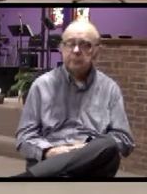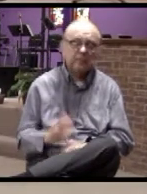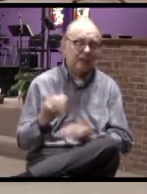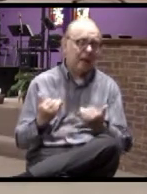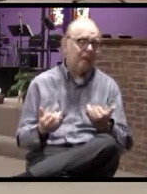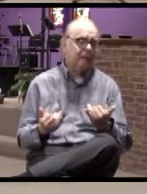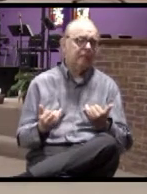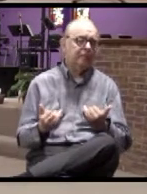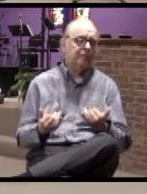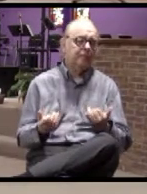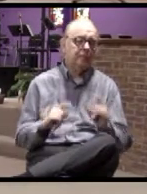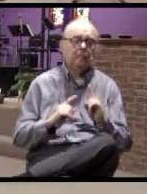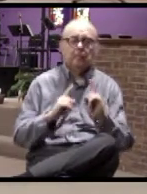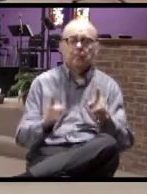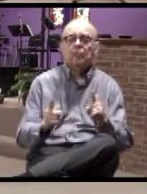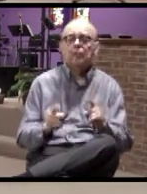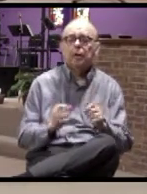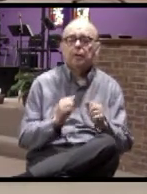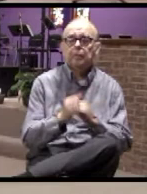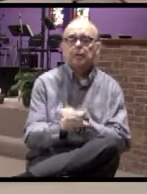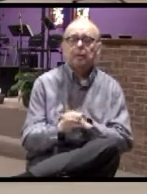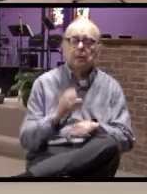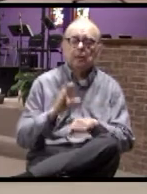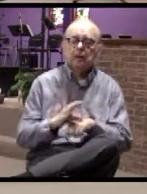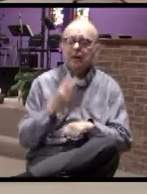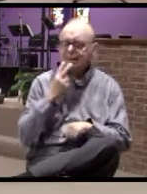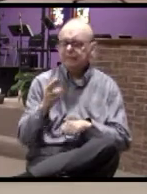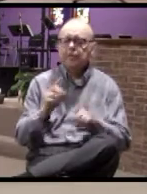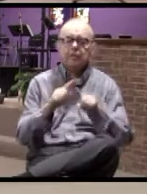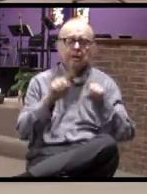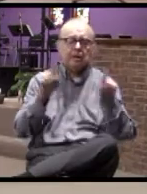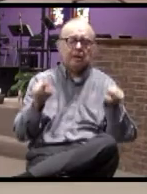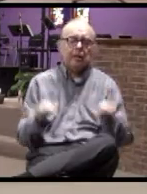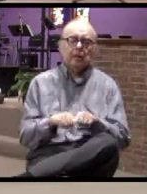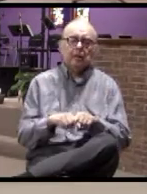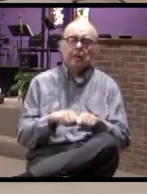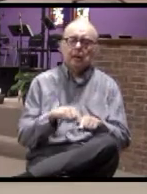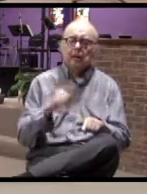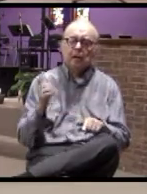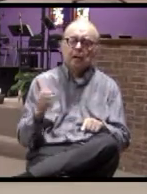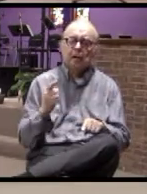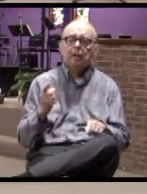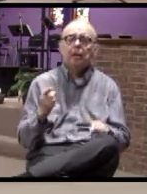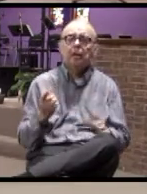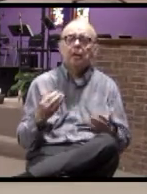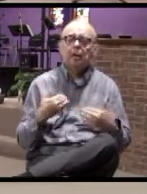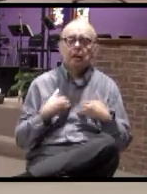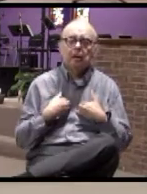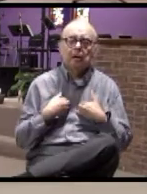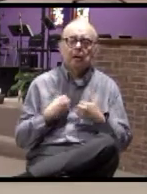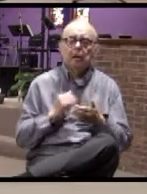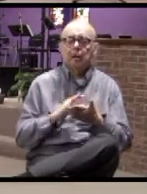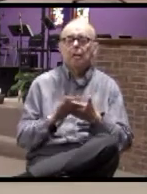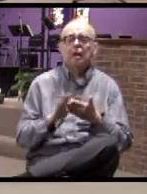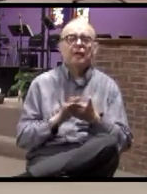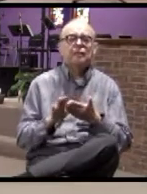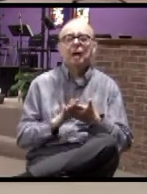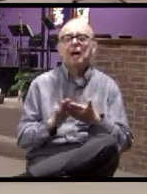Now, when I would go by this church and I would see their sign, it would always have a nice,